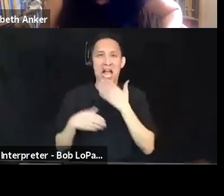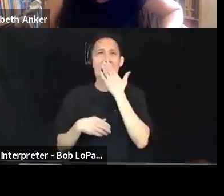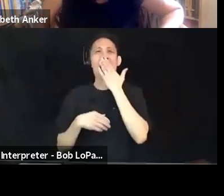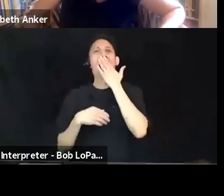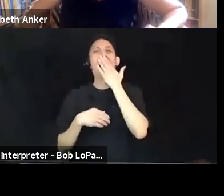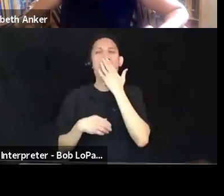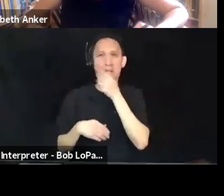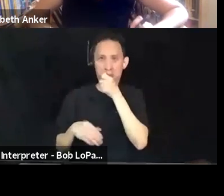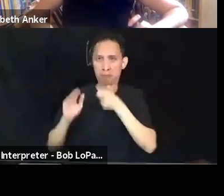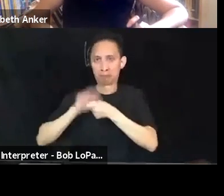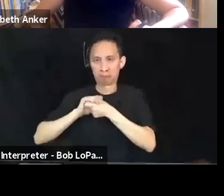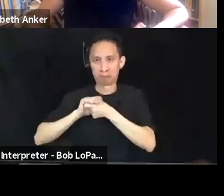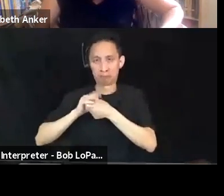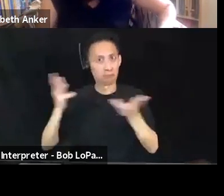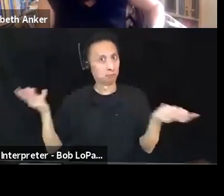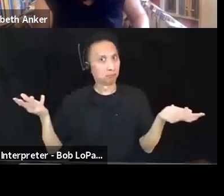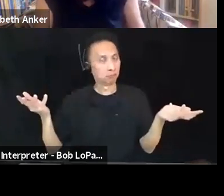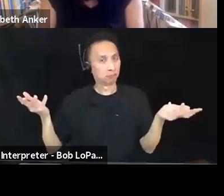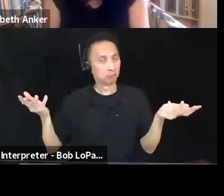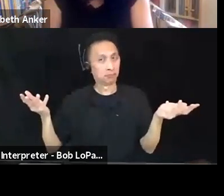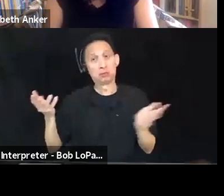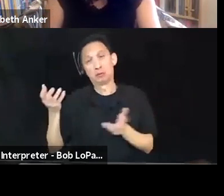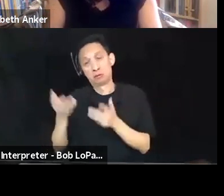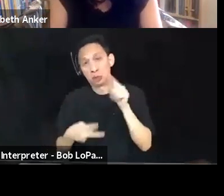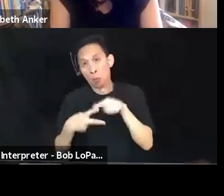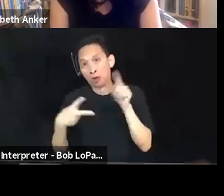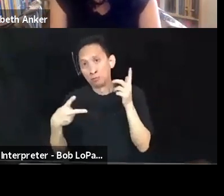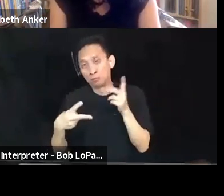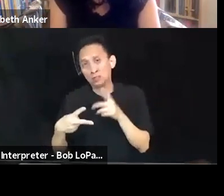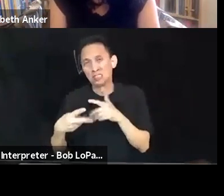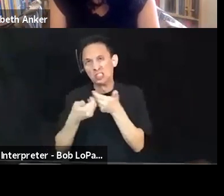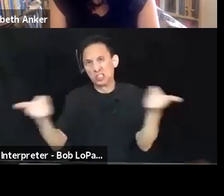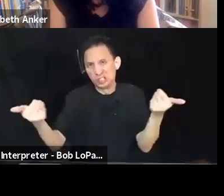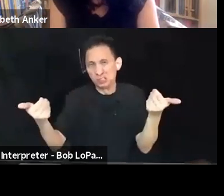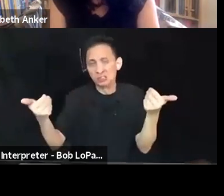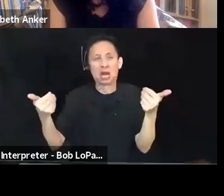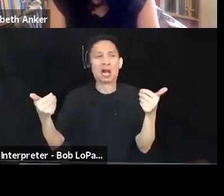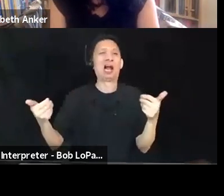able to negotiate the mediation sort of between the